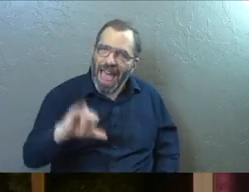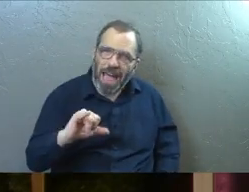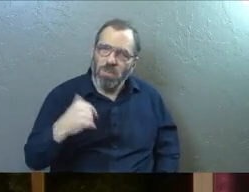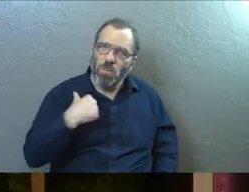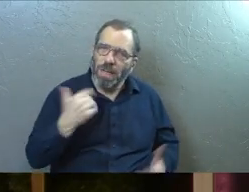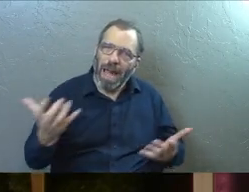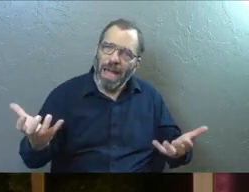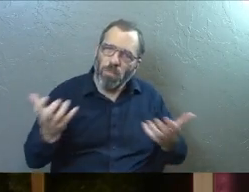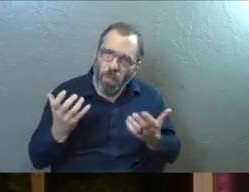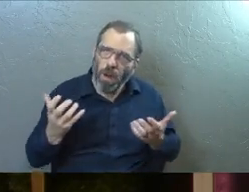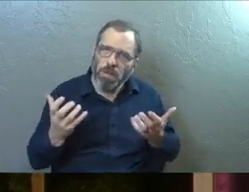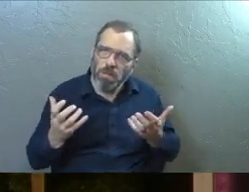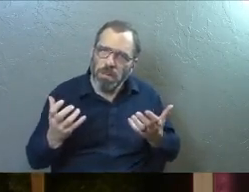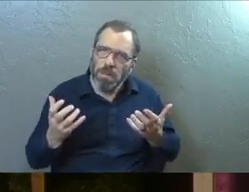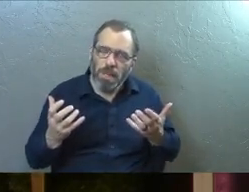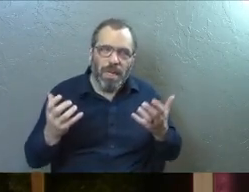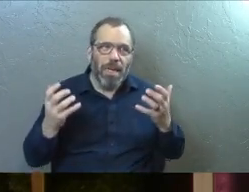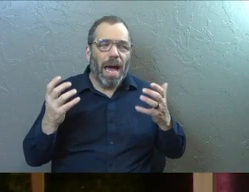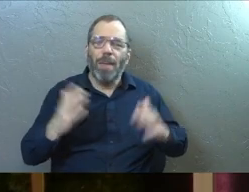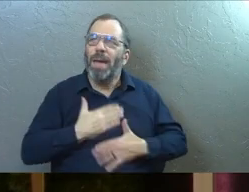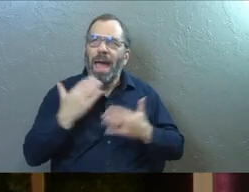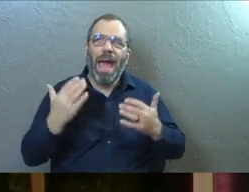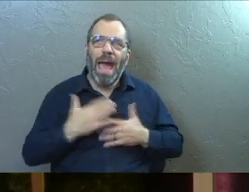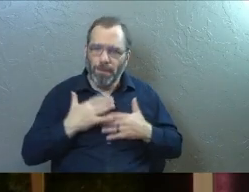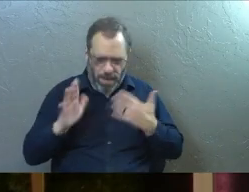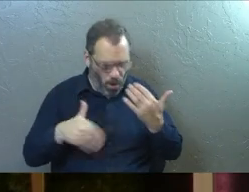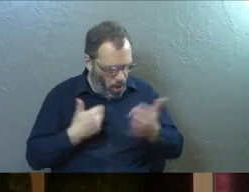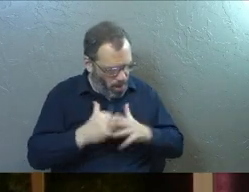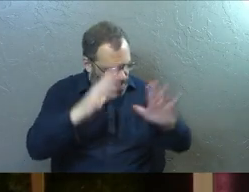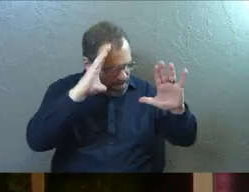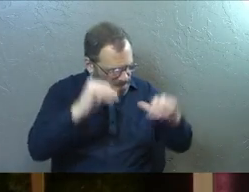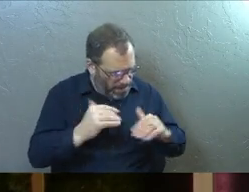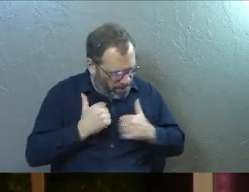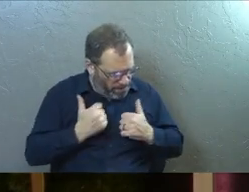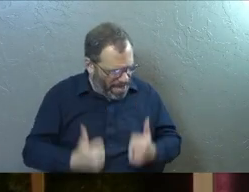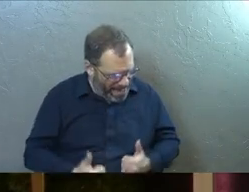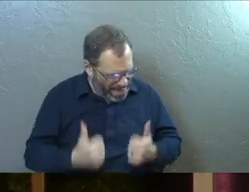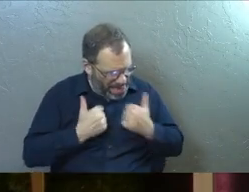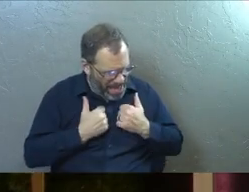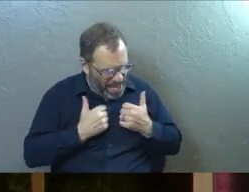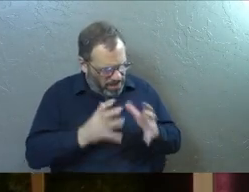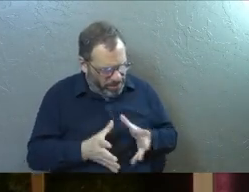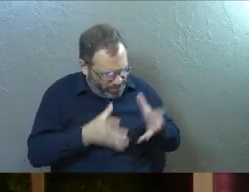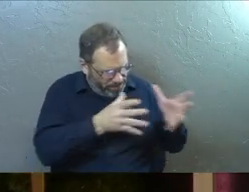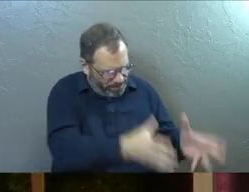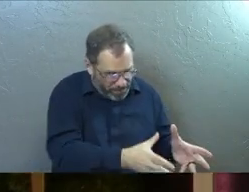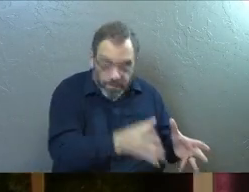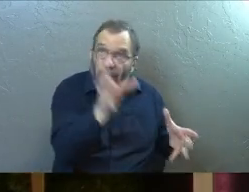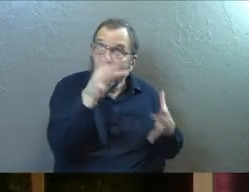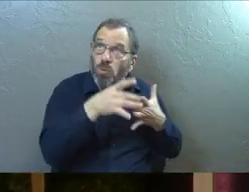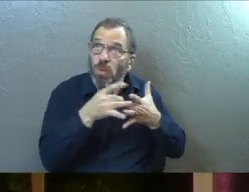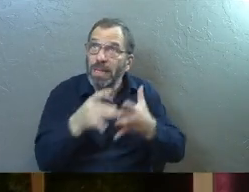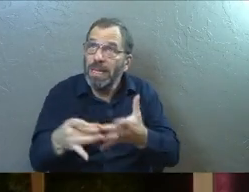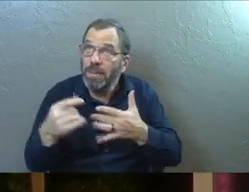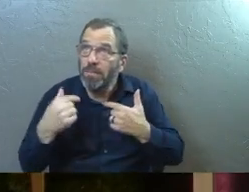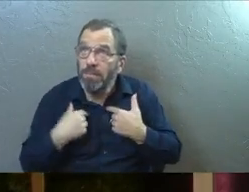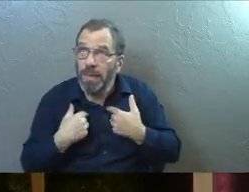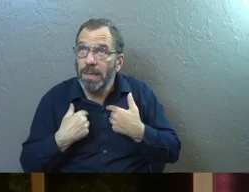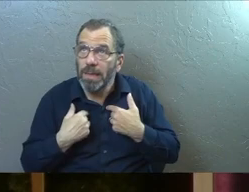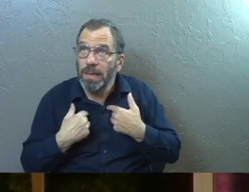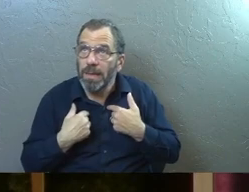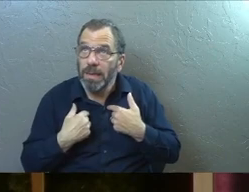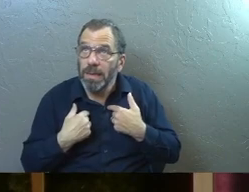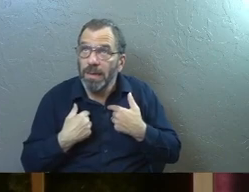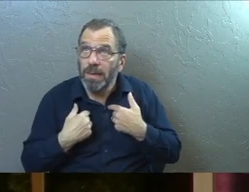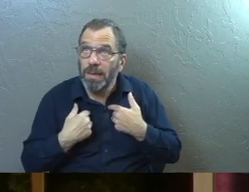want. I'm happy to lay down the expectations of my life to pick up where God is actually leading me. Because my